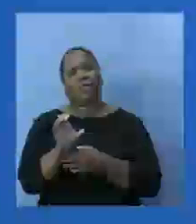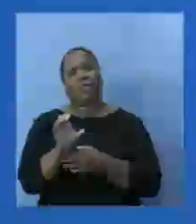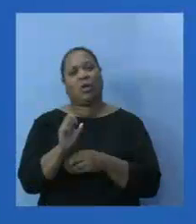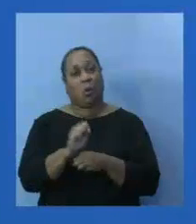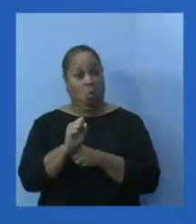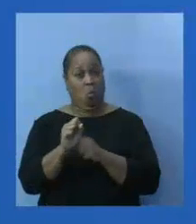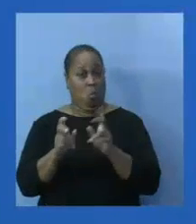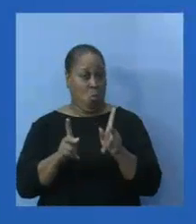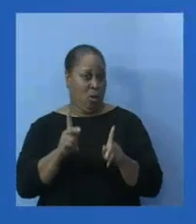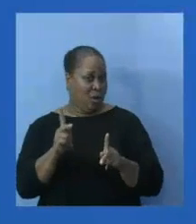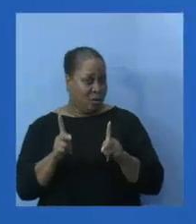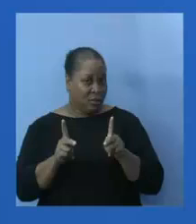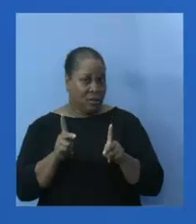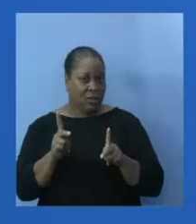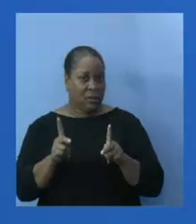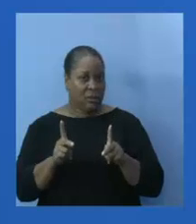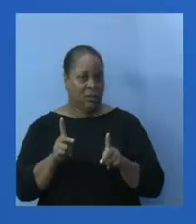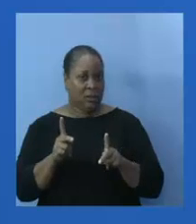workers,